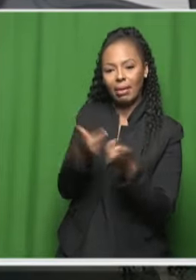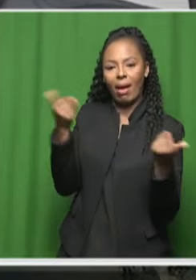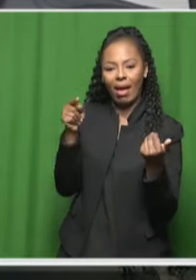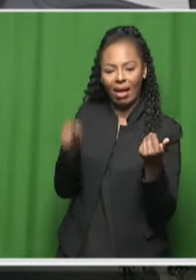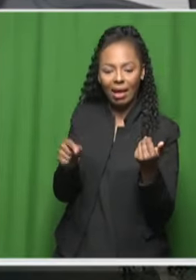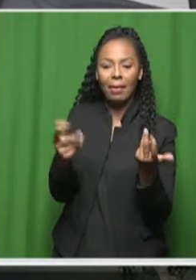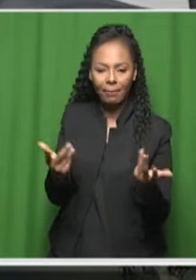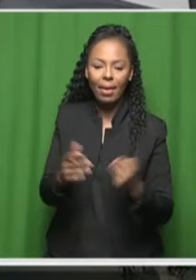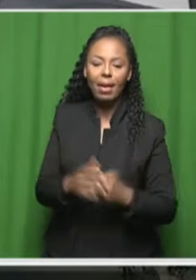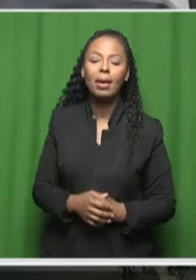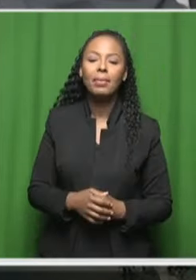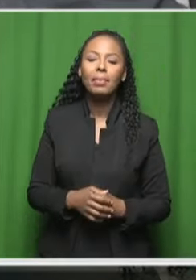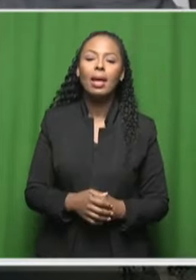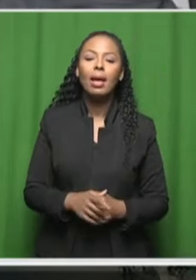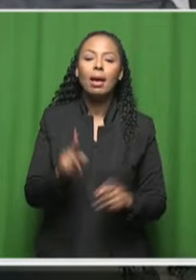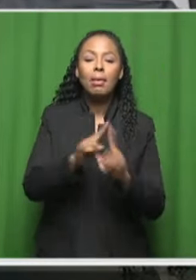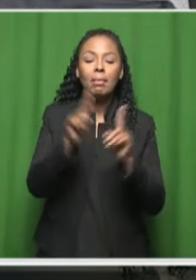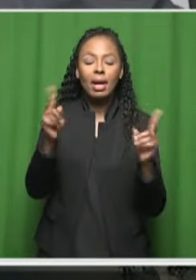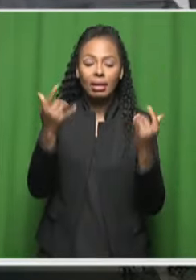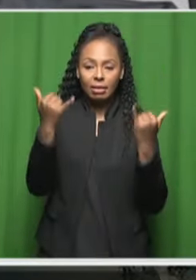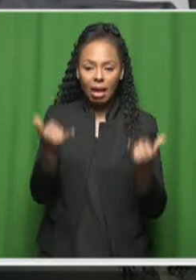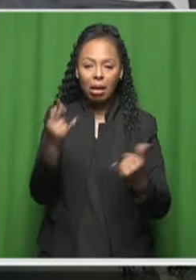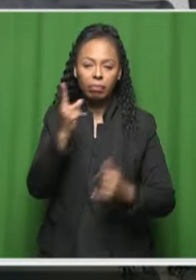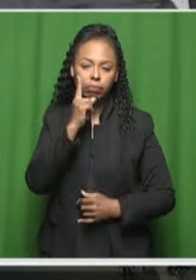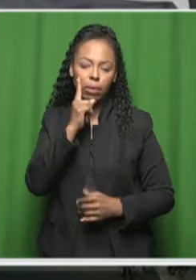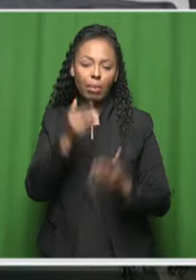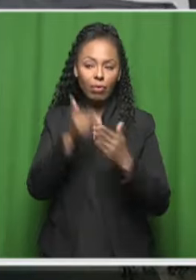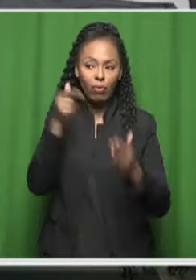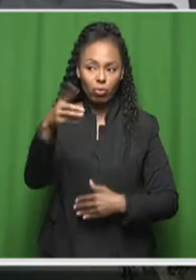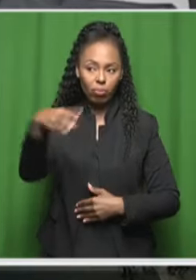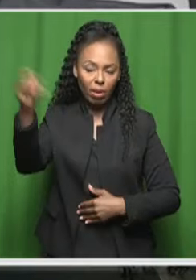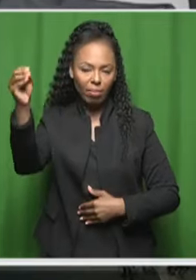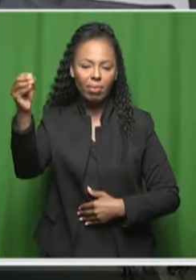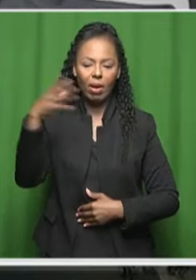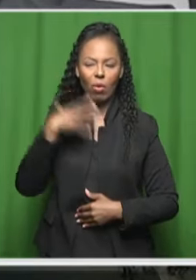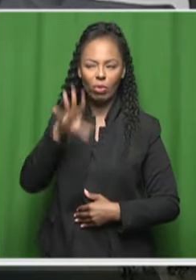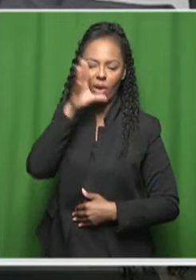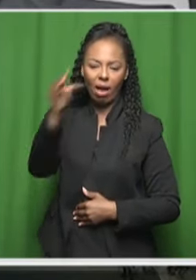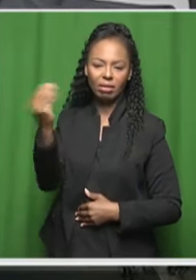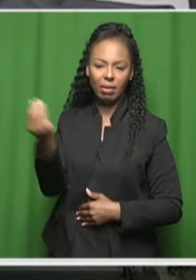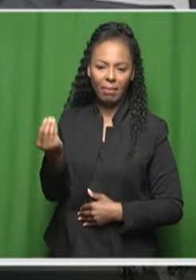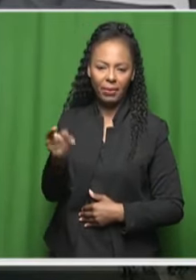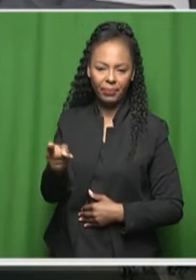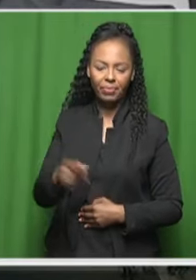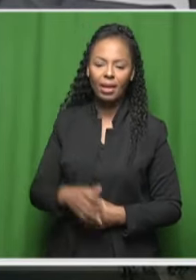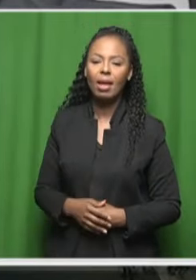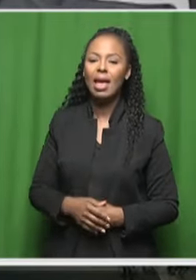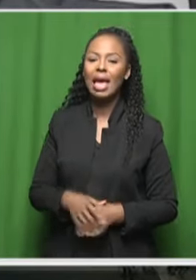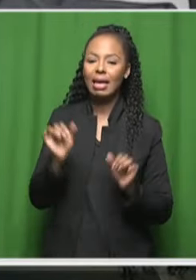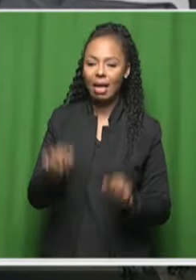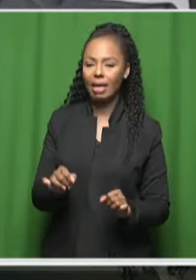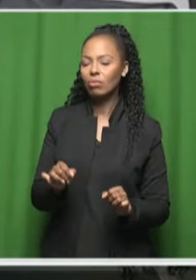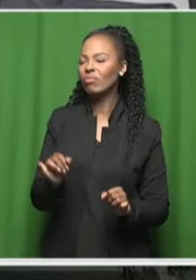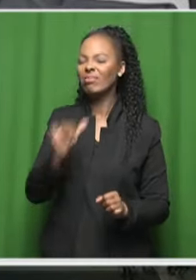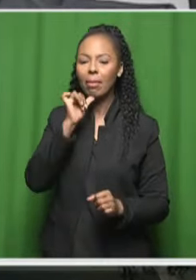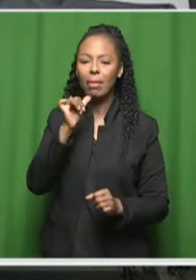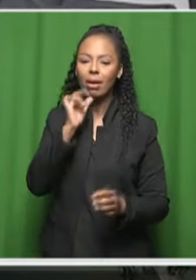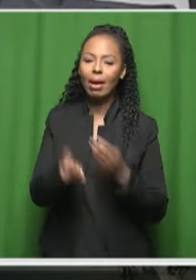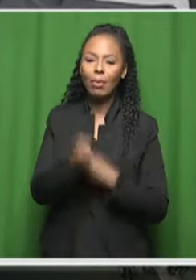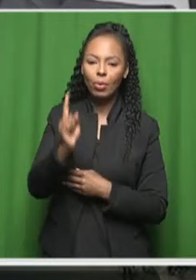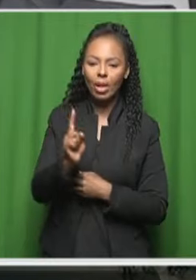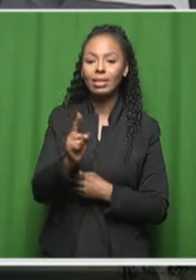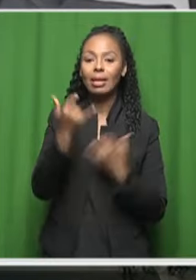Momade. But before we go, I just need to quickly ask you, because regardless of what happens, there's the insurgency in the